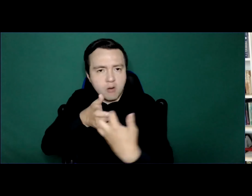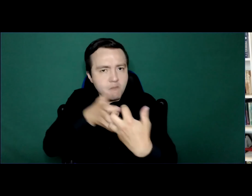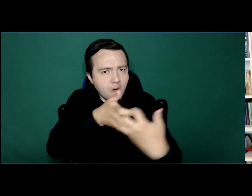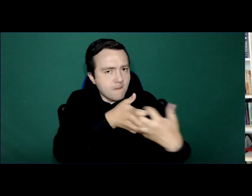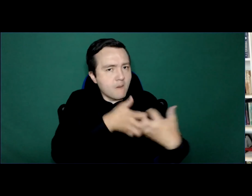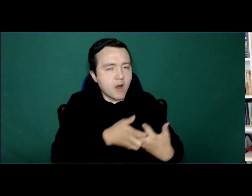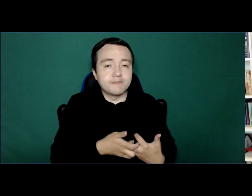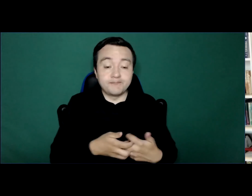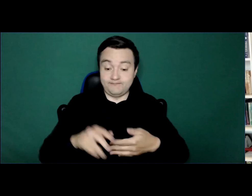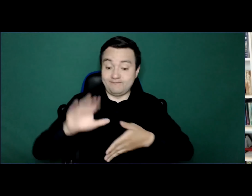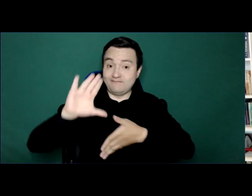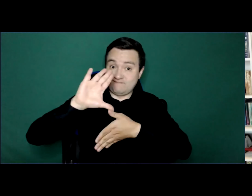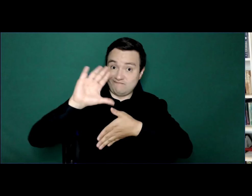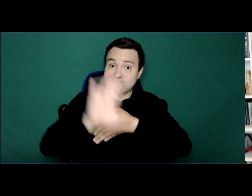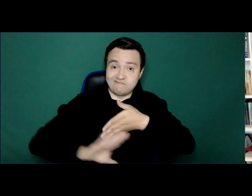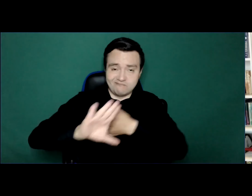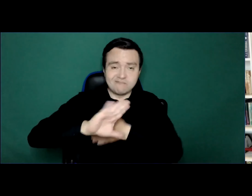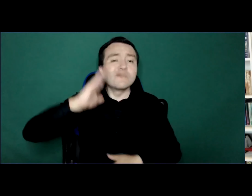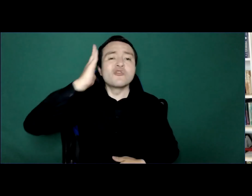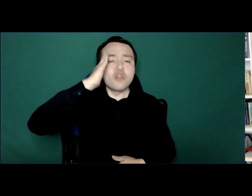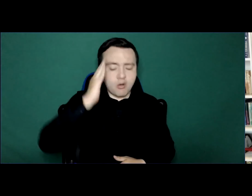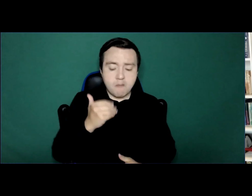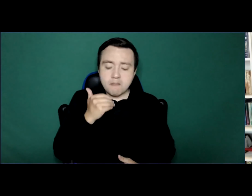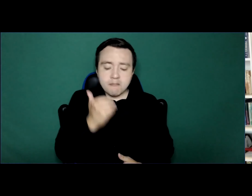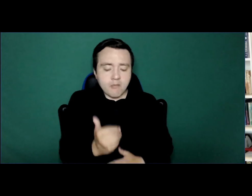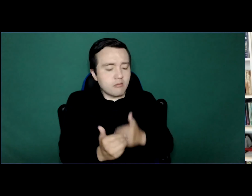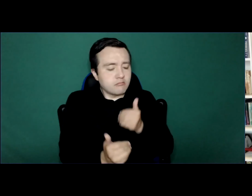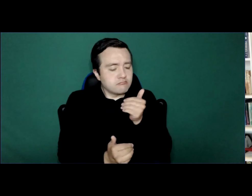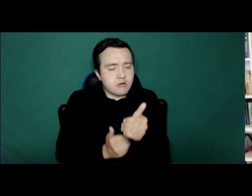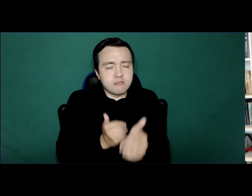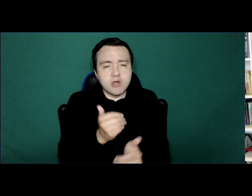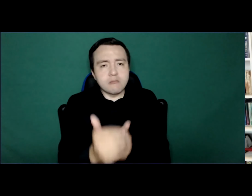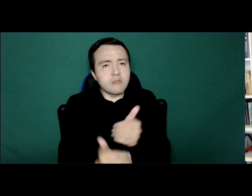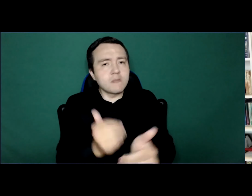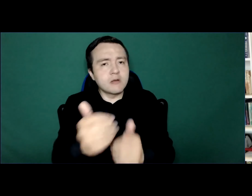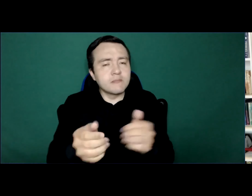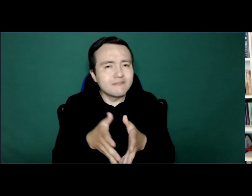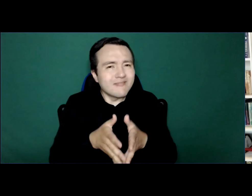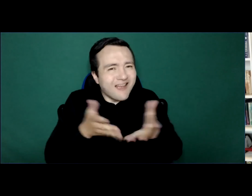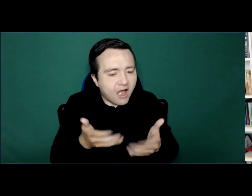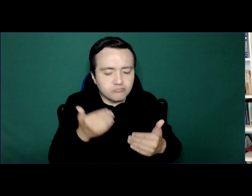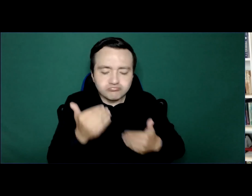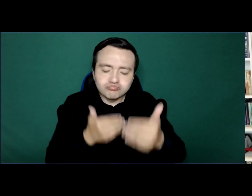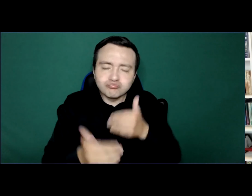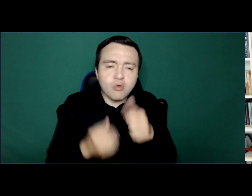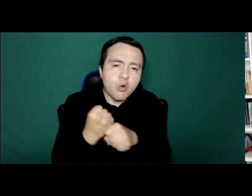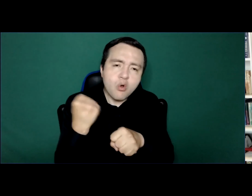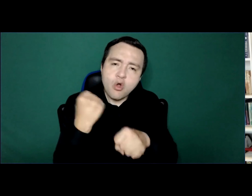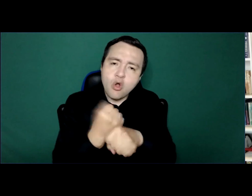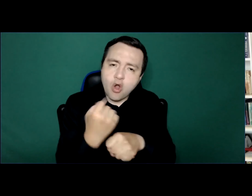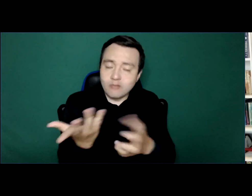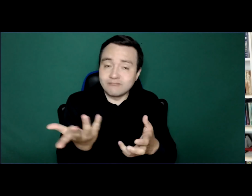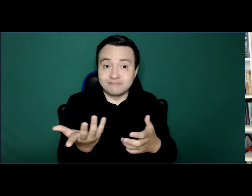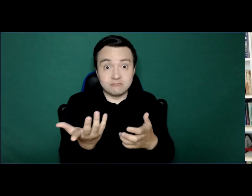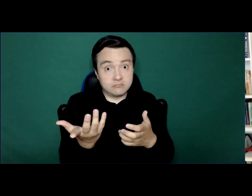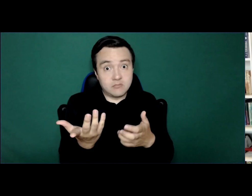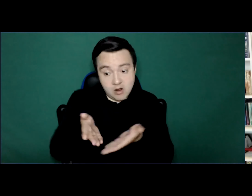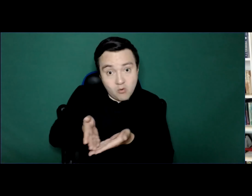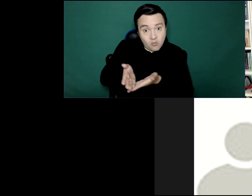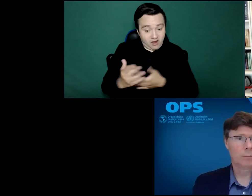a roadmap and a greater evaluation of health as a right, but the